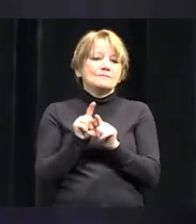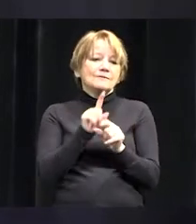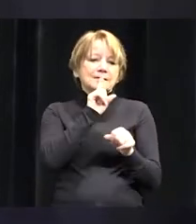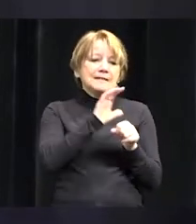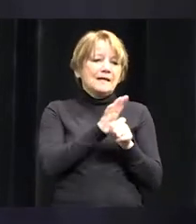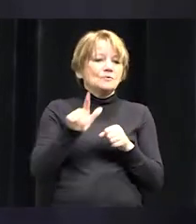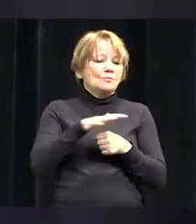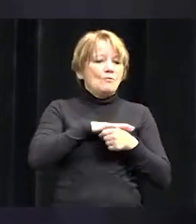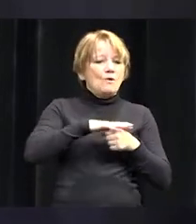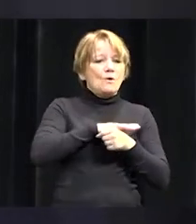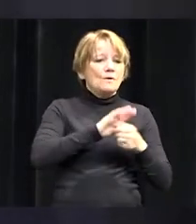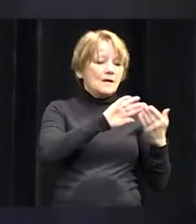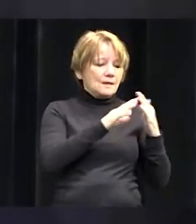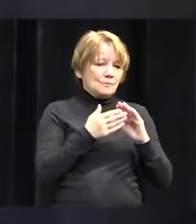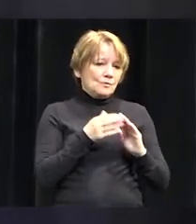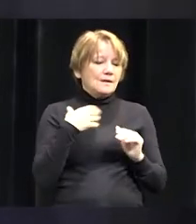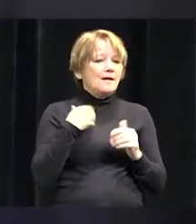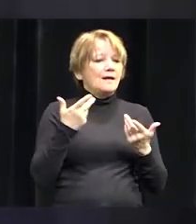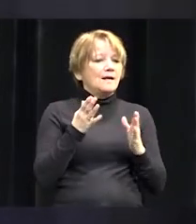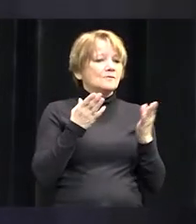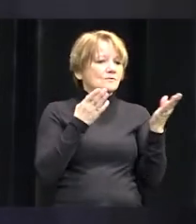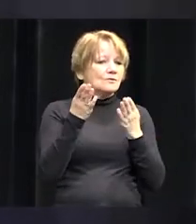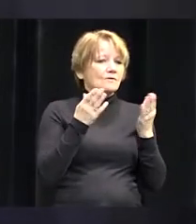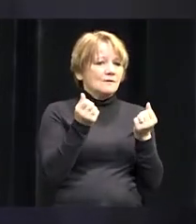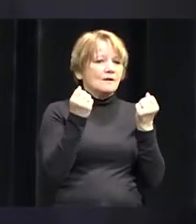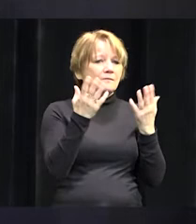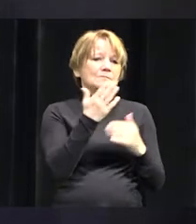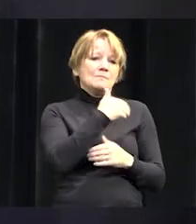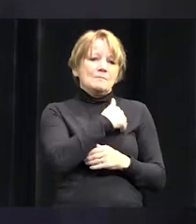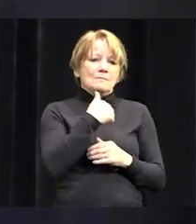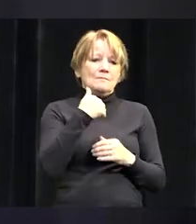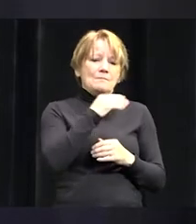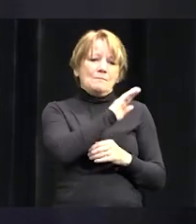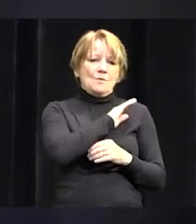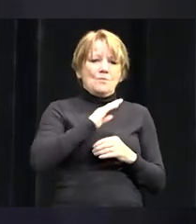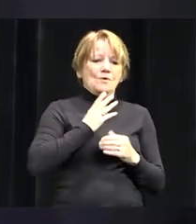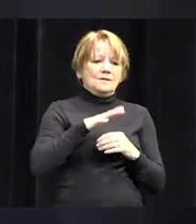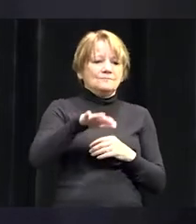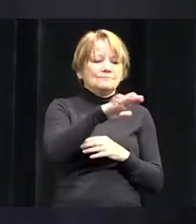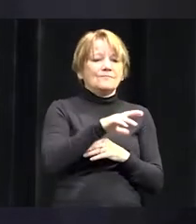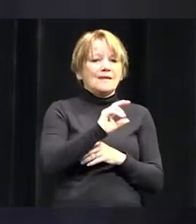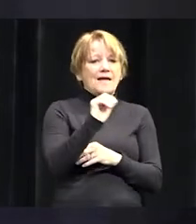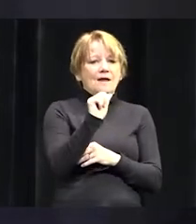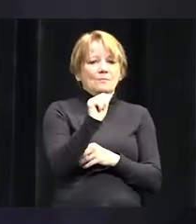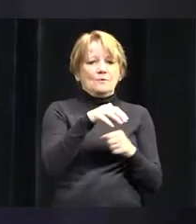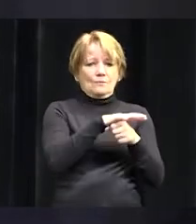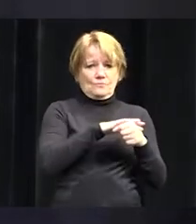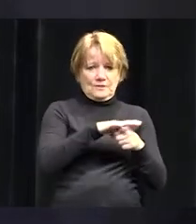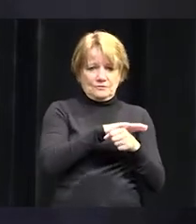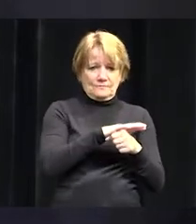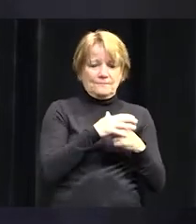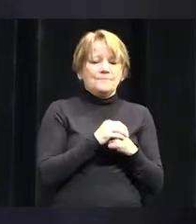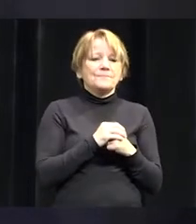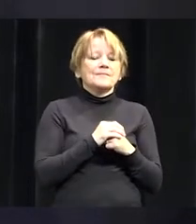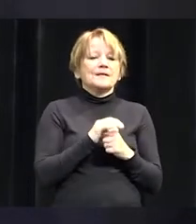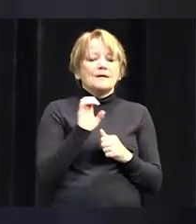dedicated to her local community and has served on numerous boards throughout the attleboro region